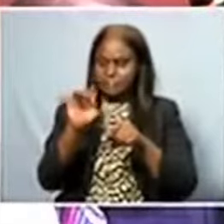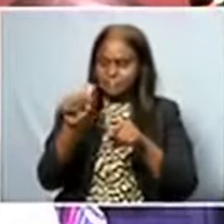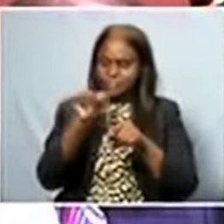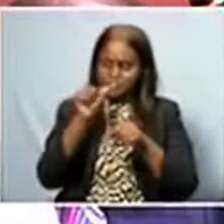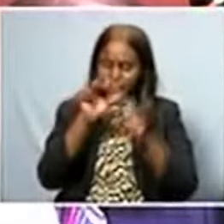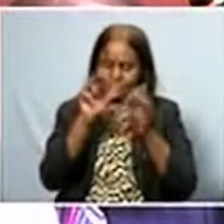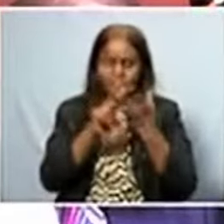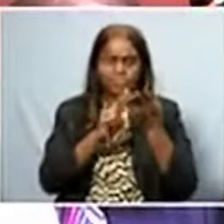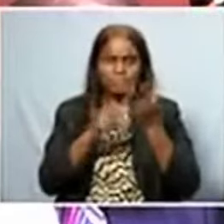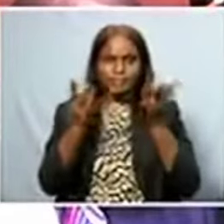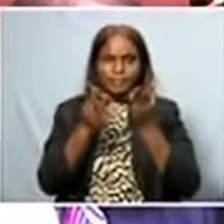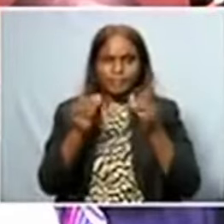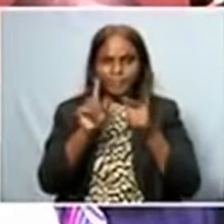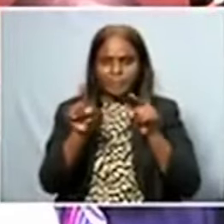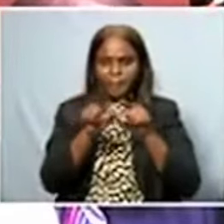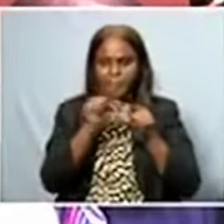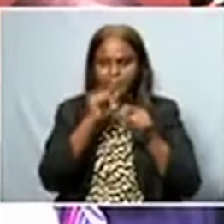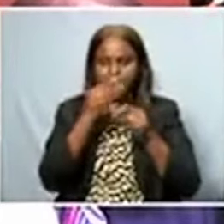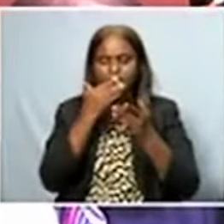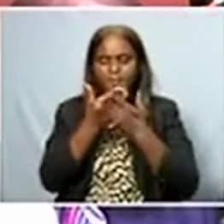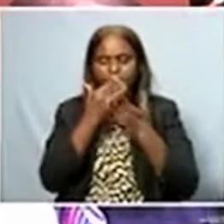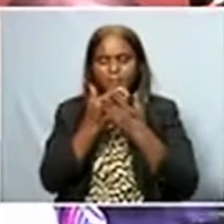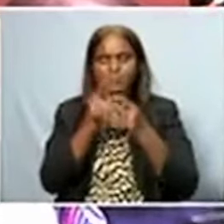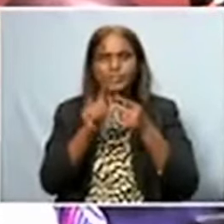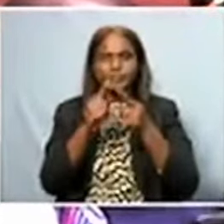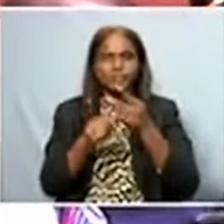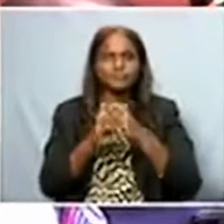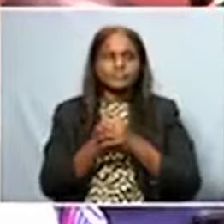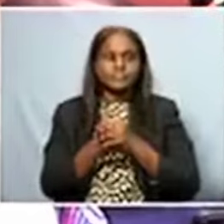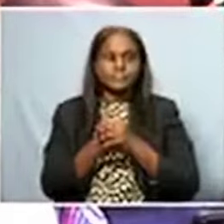not report. That does not amount to